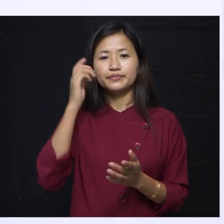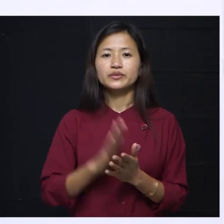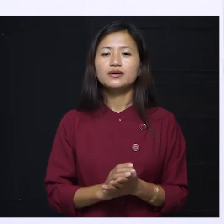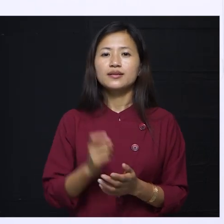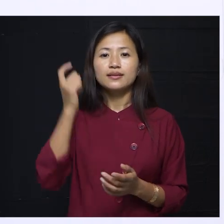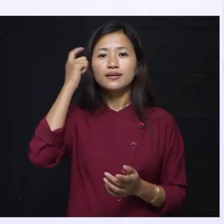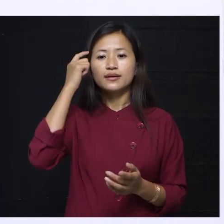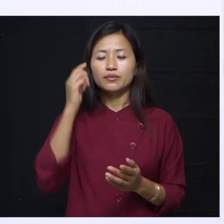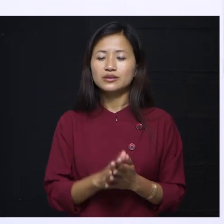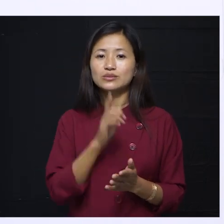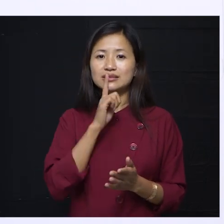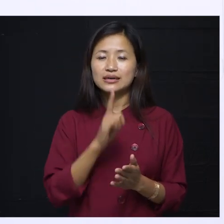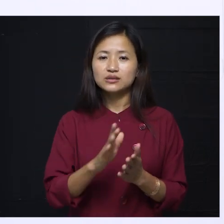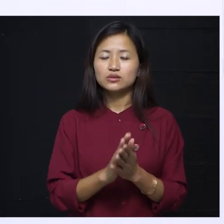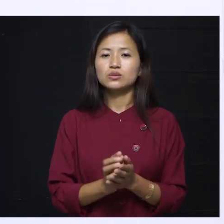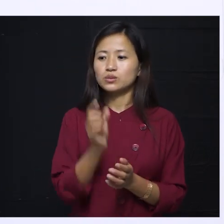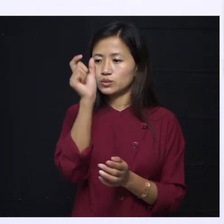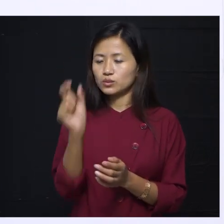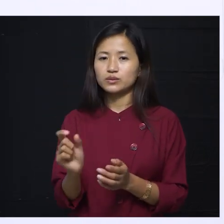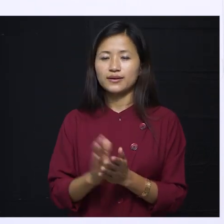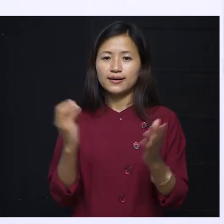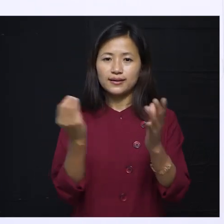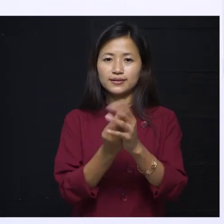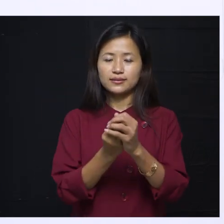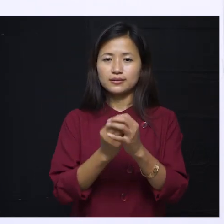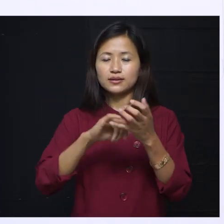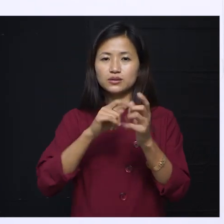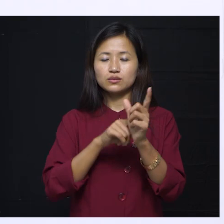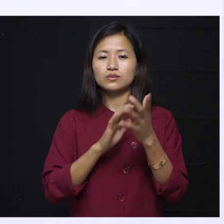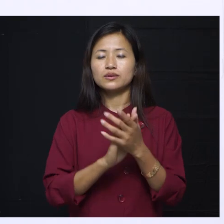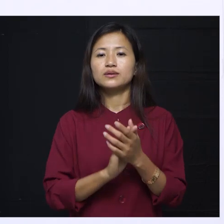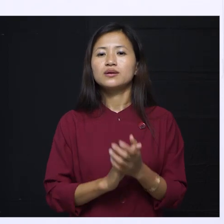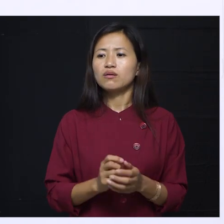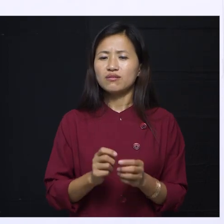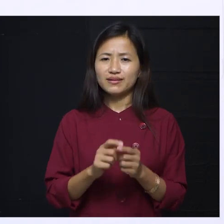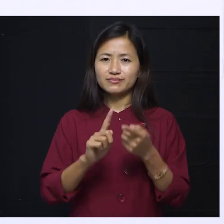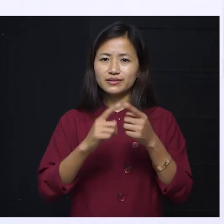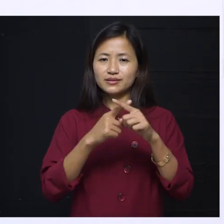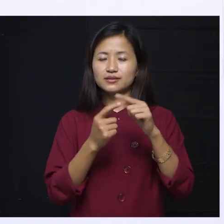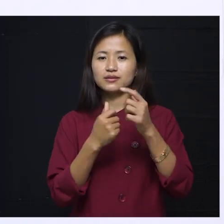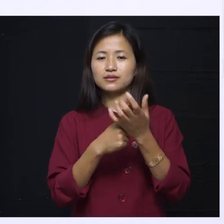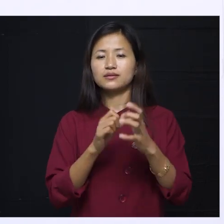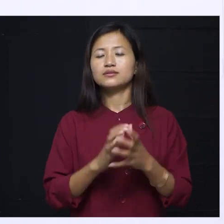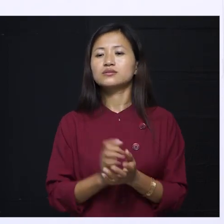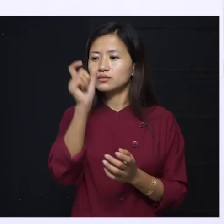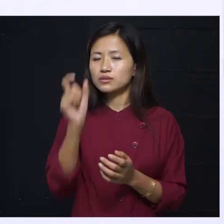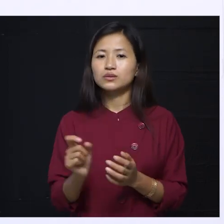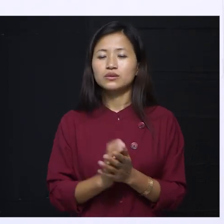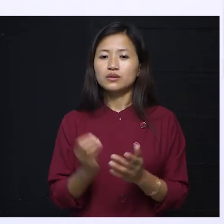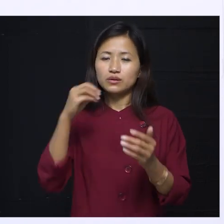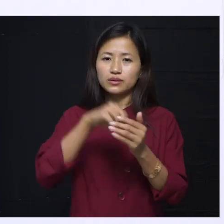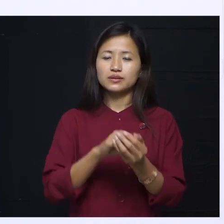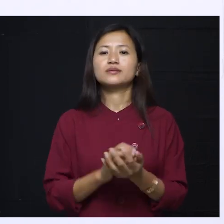the actual word and the kind of added syllable or extra word that is being added to the